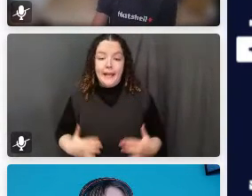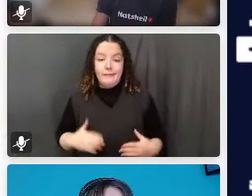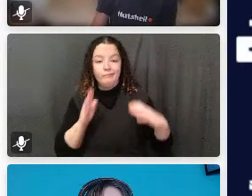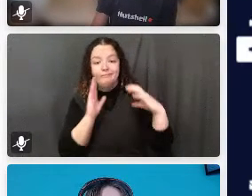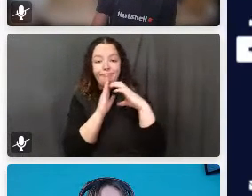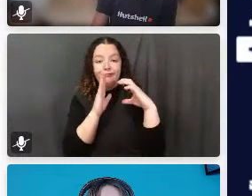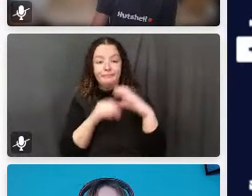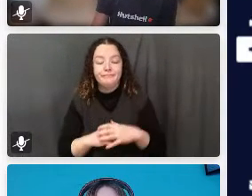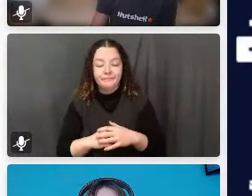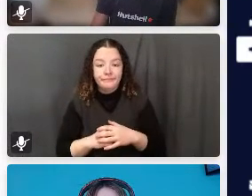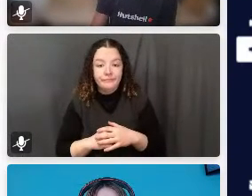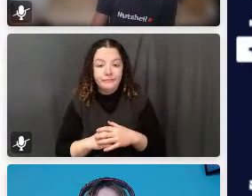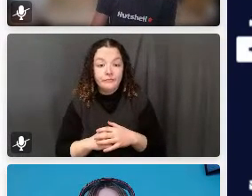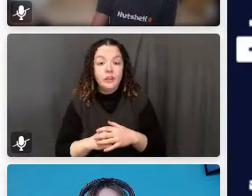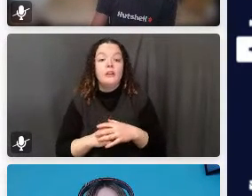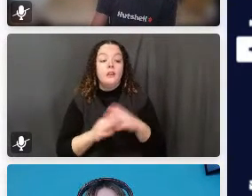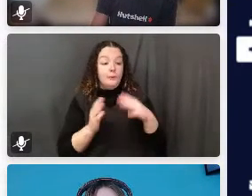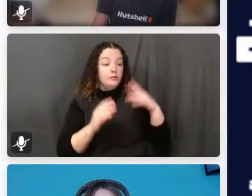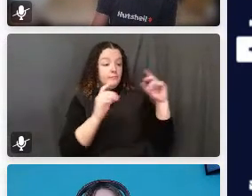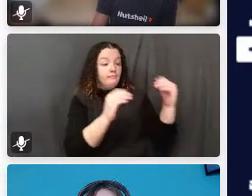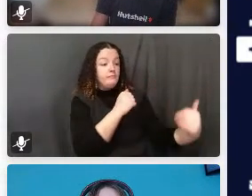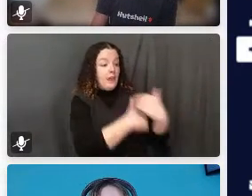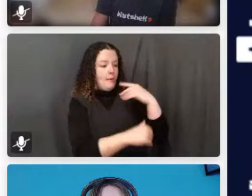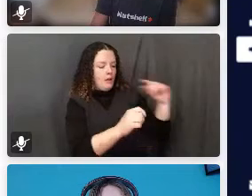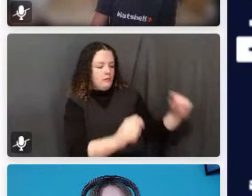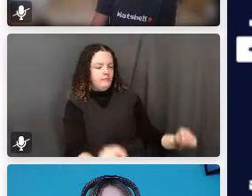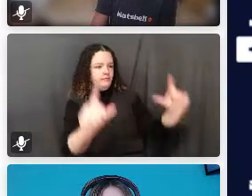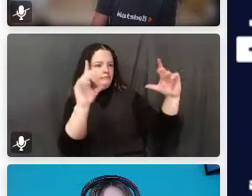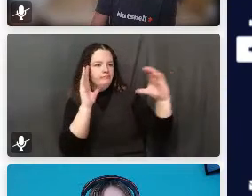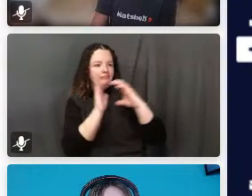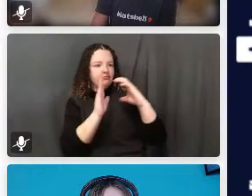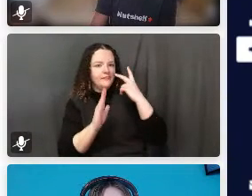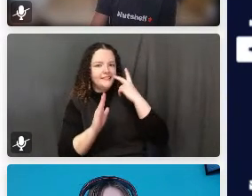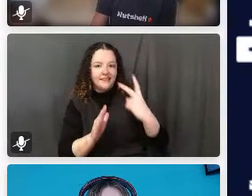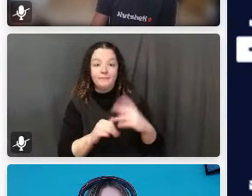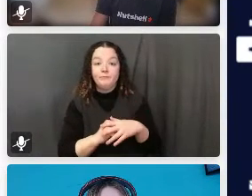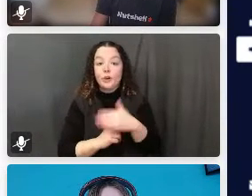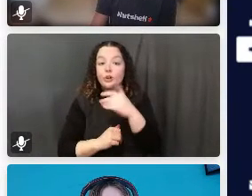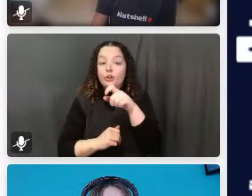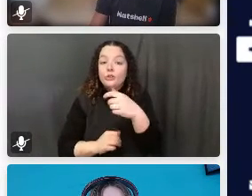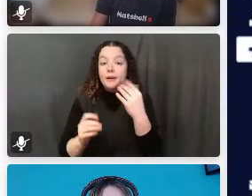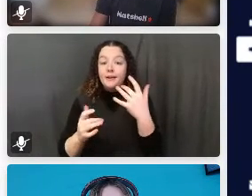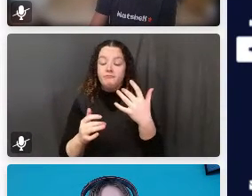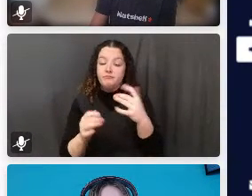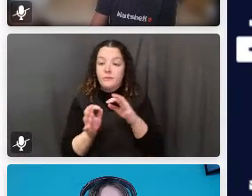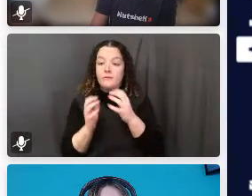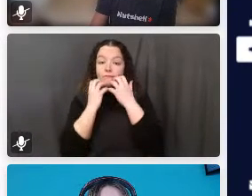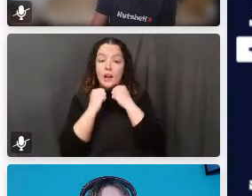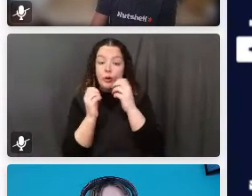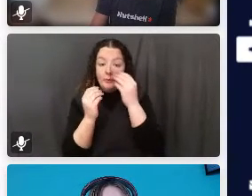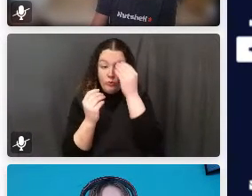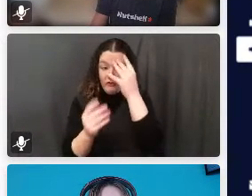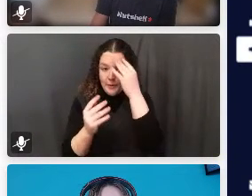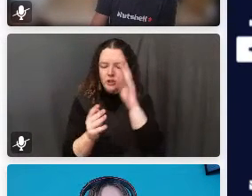once the reader opens the email, they will see this body copy. So it should provide valuable information in a clear and concise way and